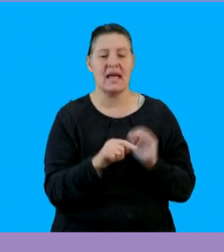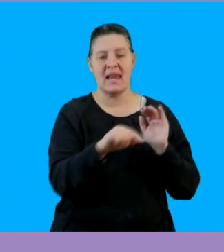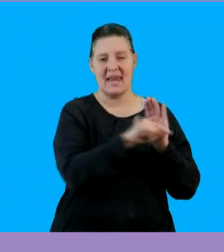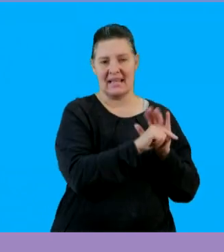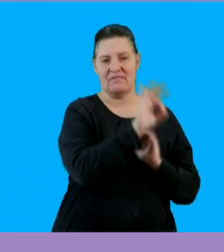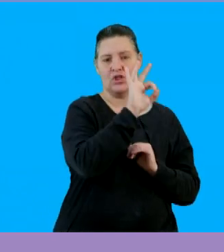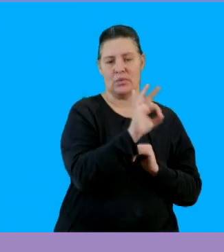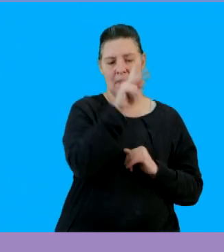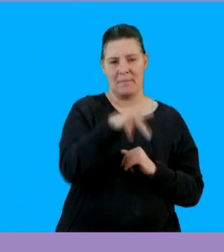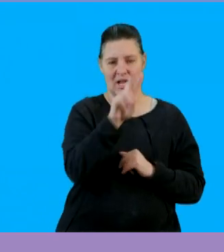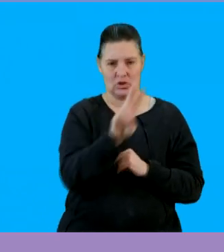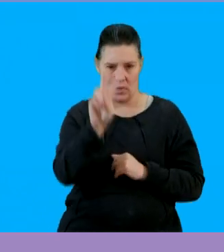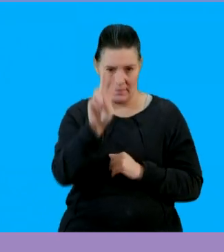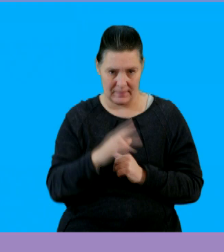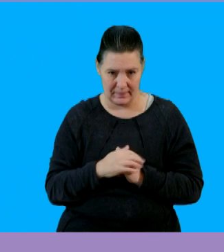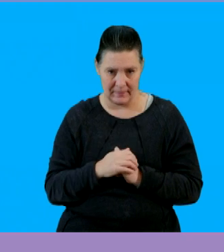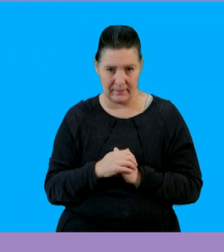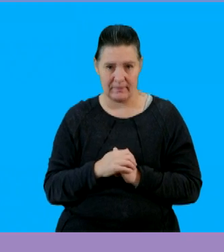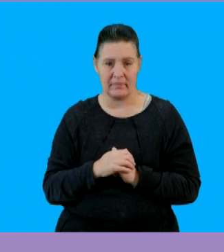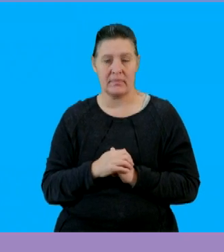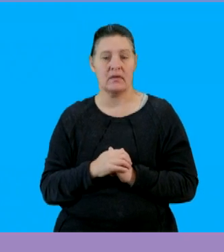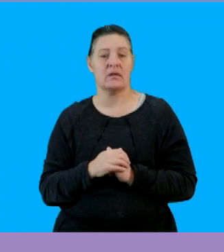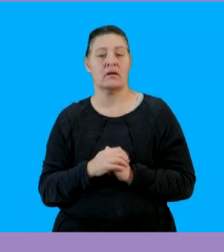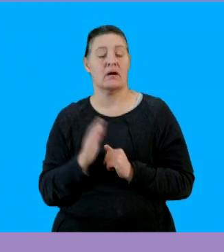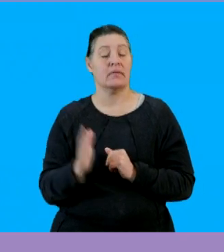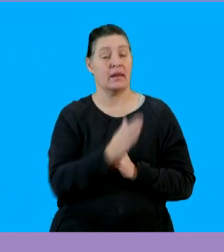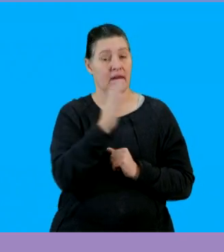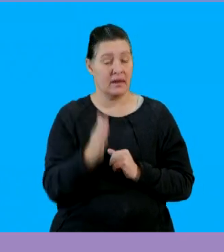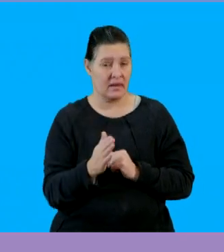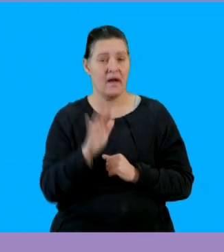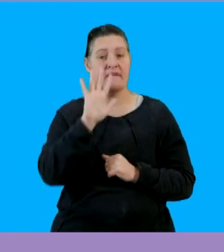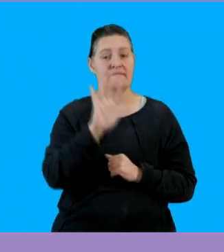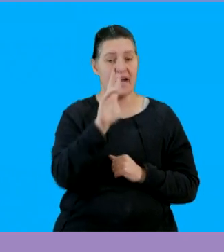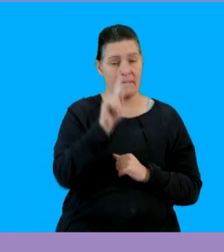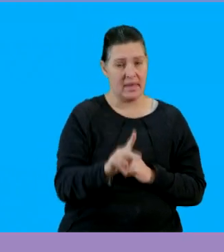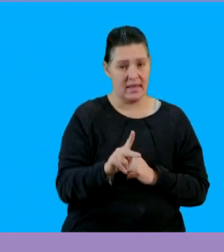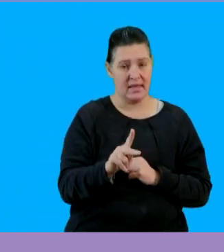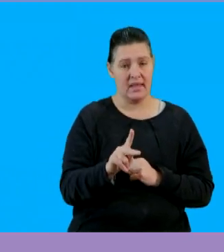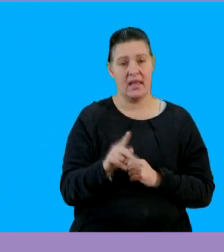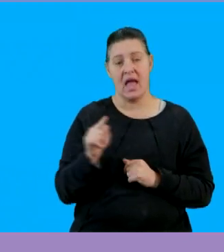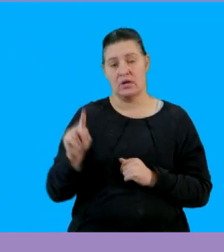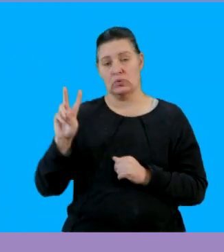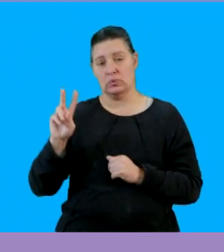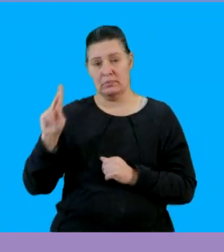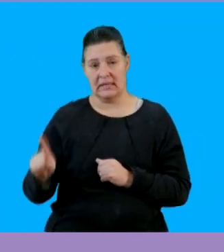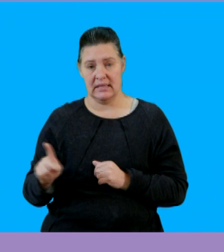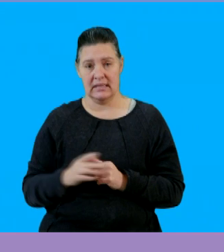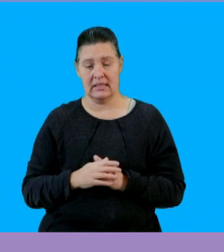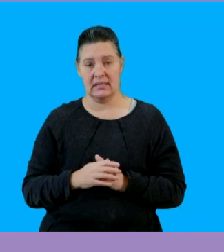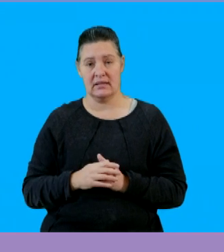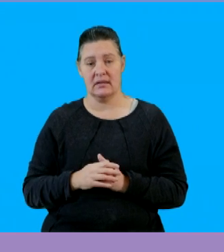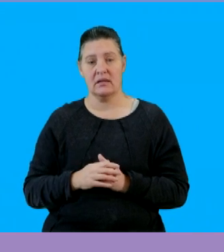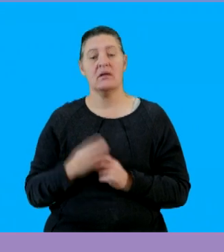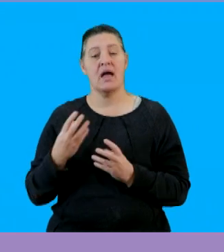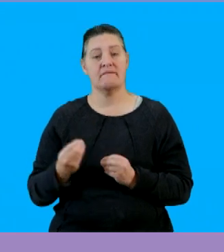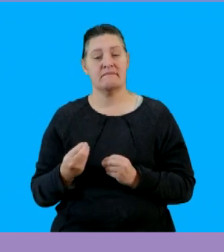That is a negative 3p squared. Then we have the 5p and the